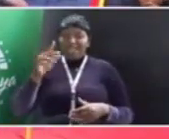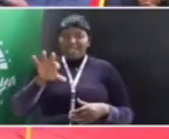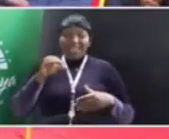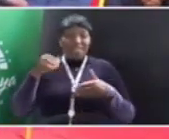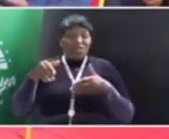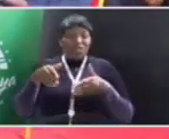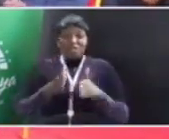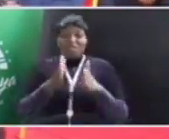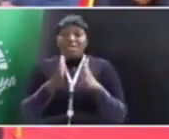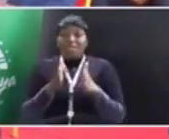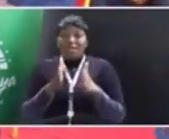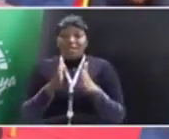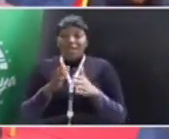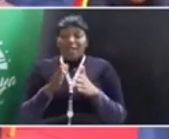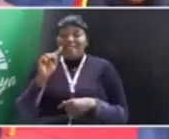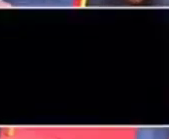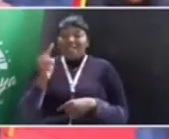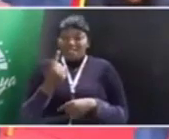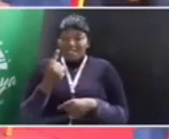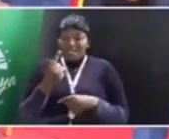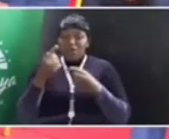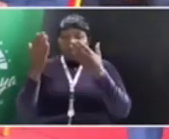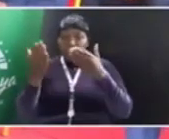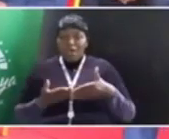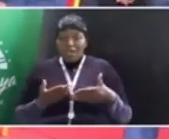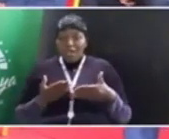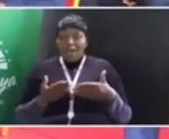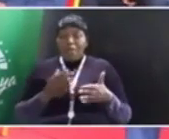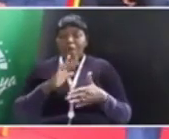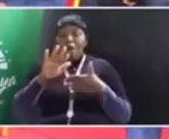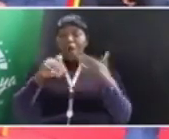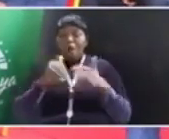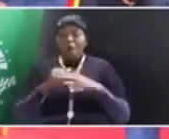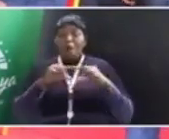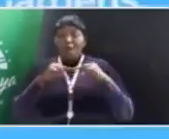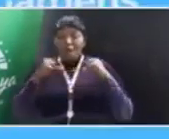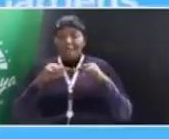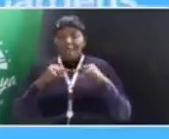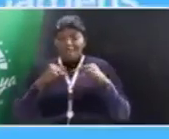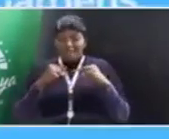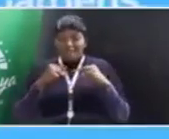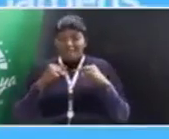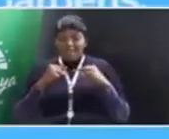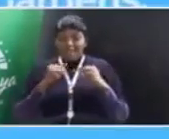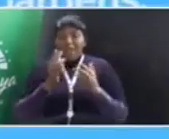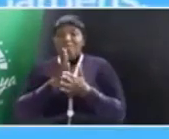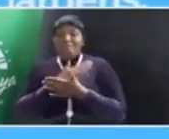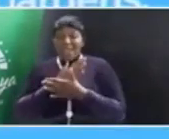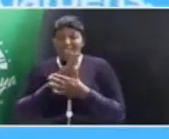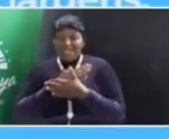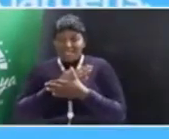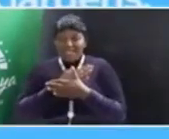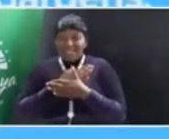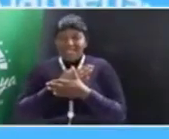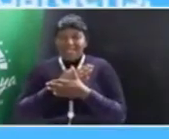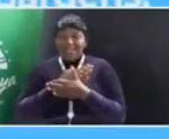opportunity first to welcome all our guests, friends,